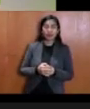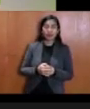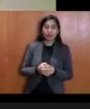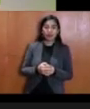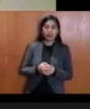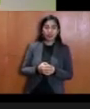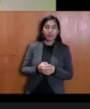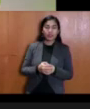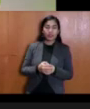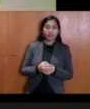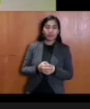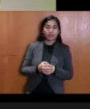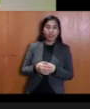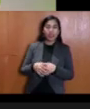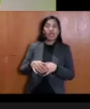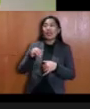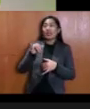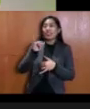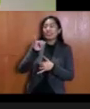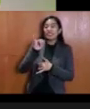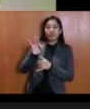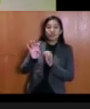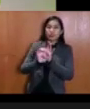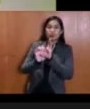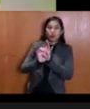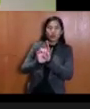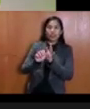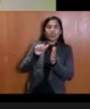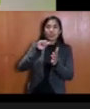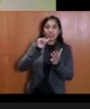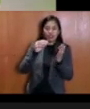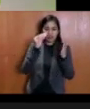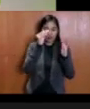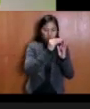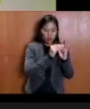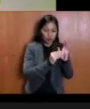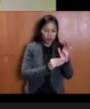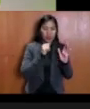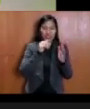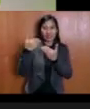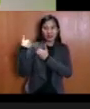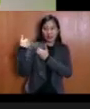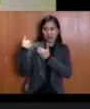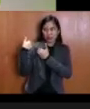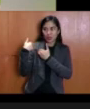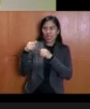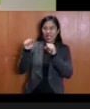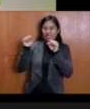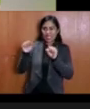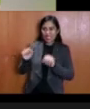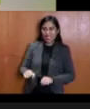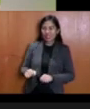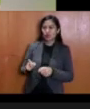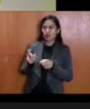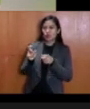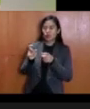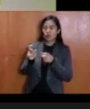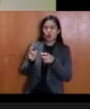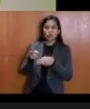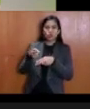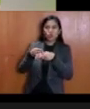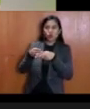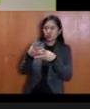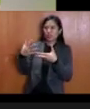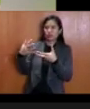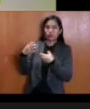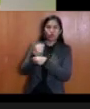able to regenerate, if we're not able to account? And we're talking about green and digital. Maybe for us, that's not even our